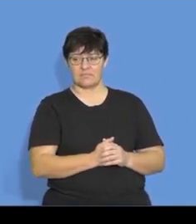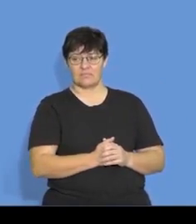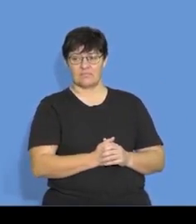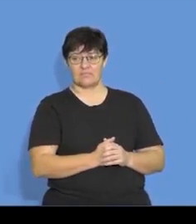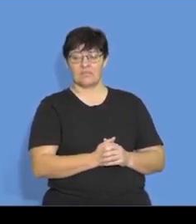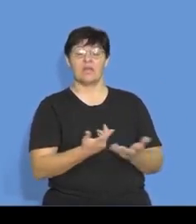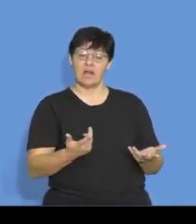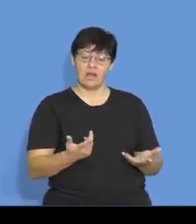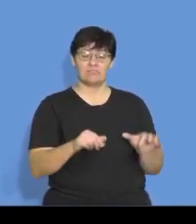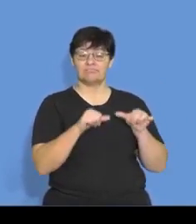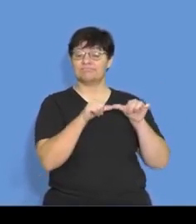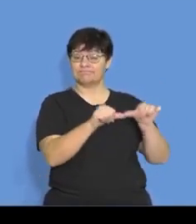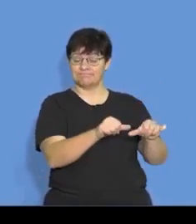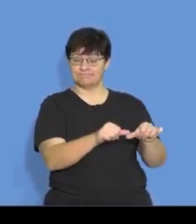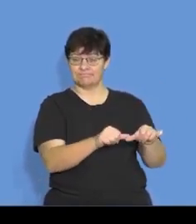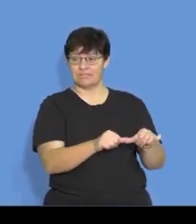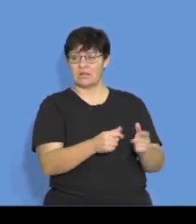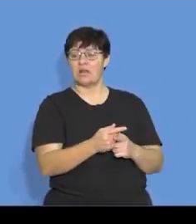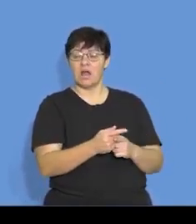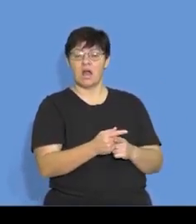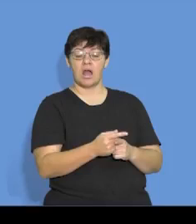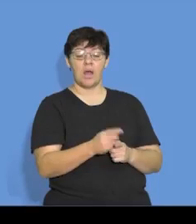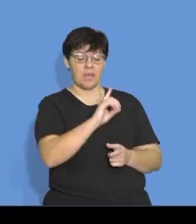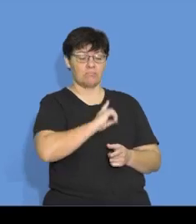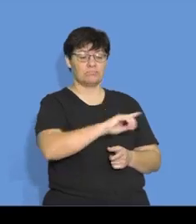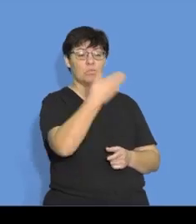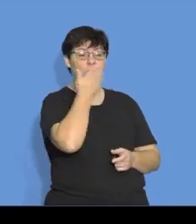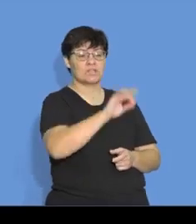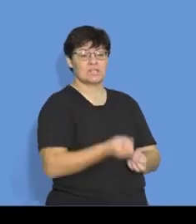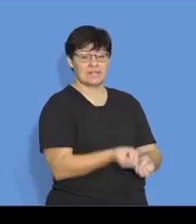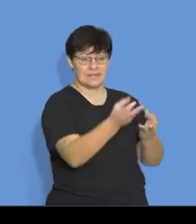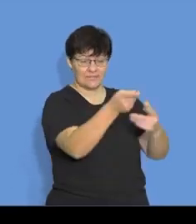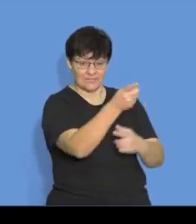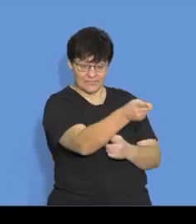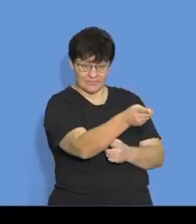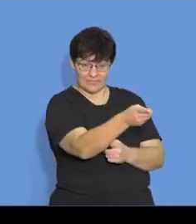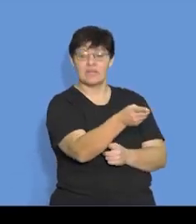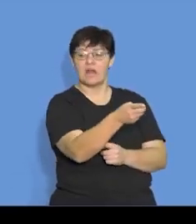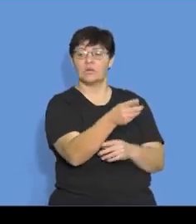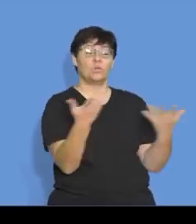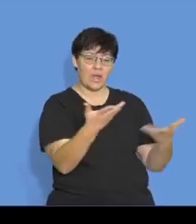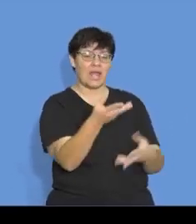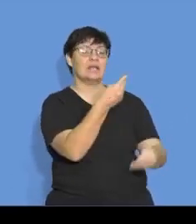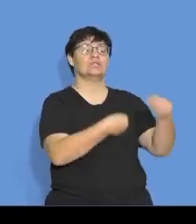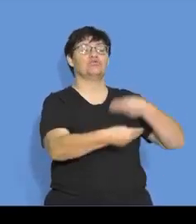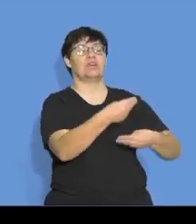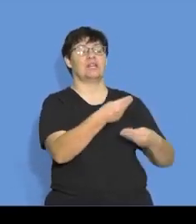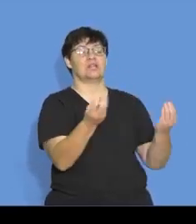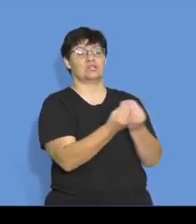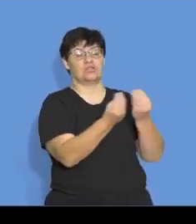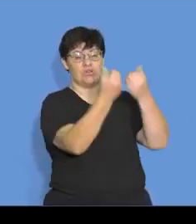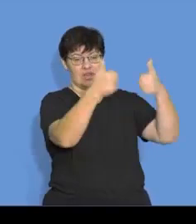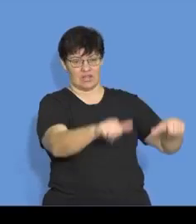remember, we said perpetual system, donations are credited in the trading stock